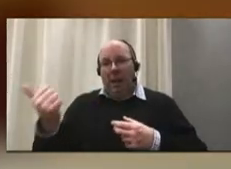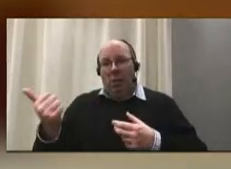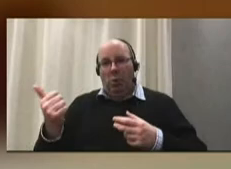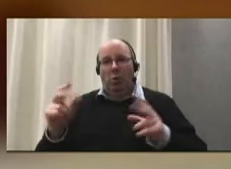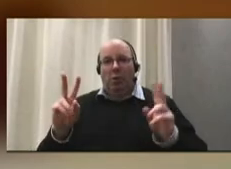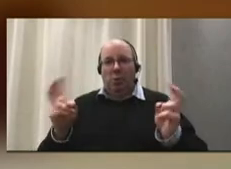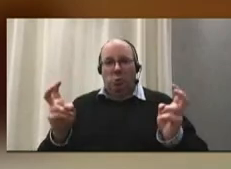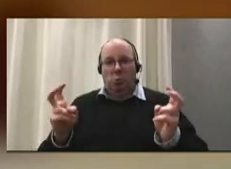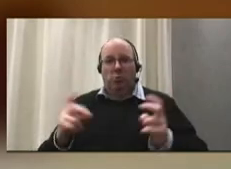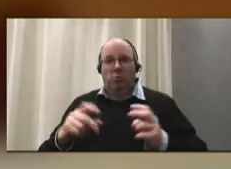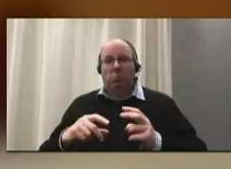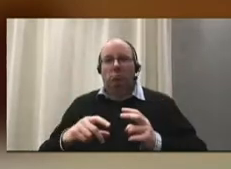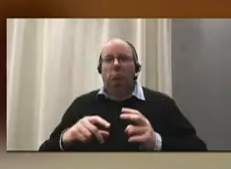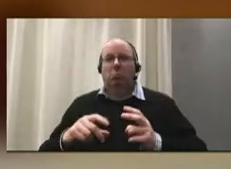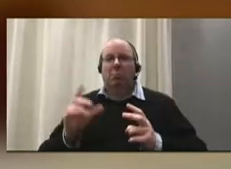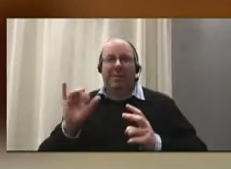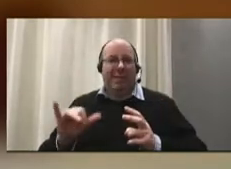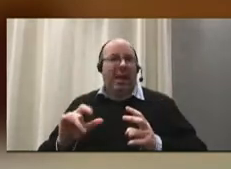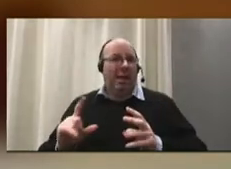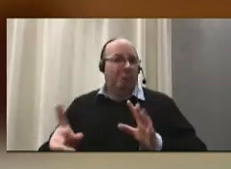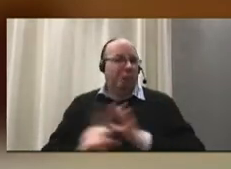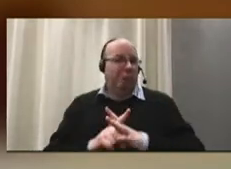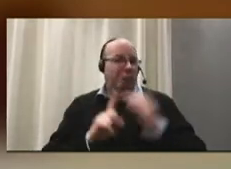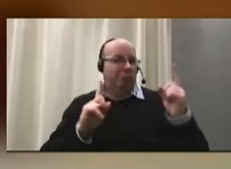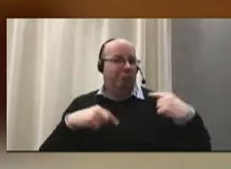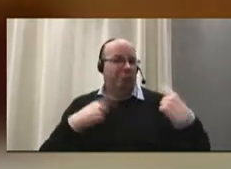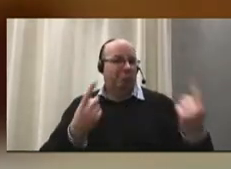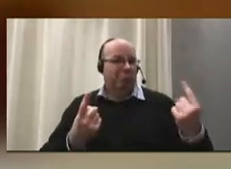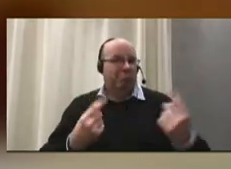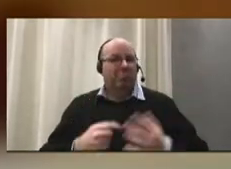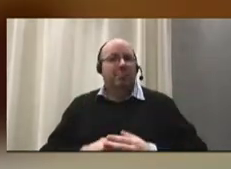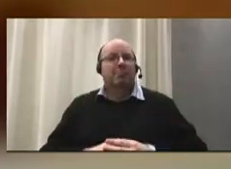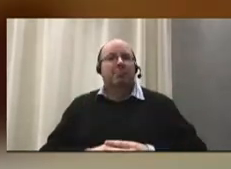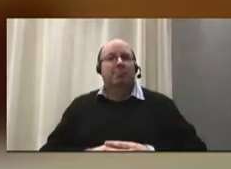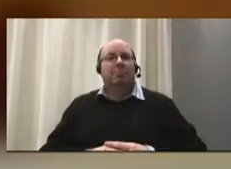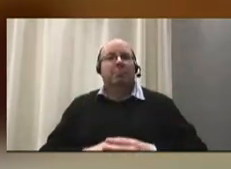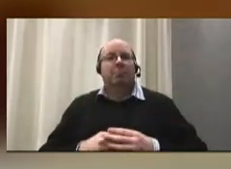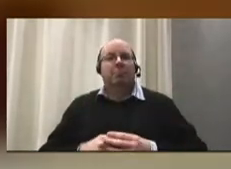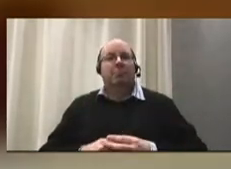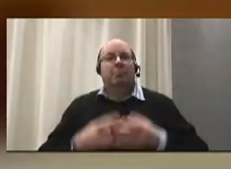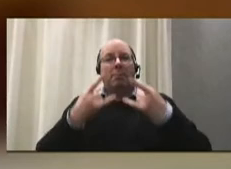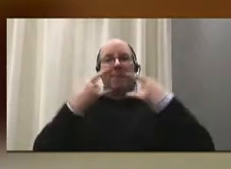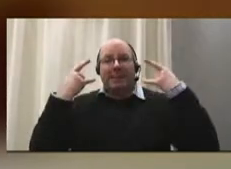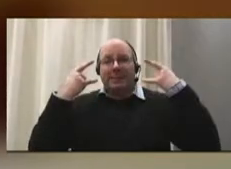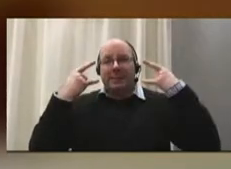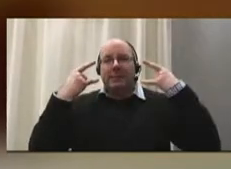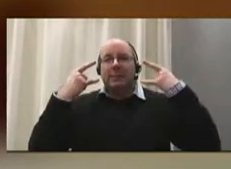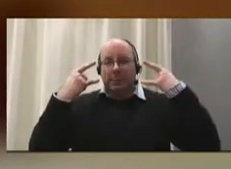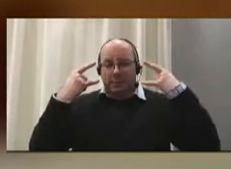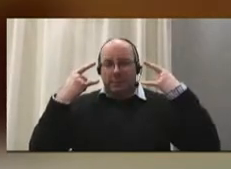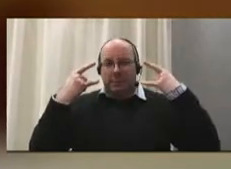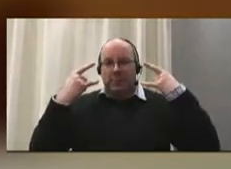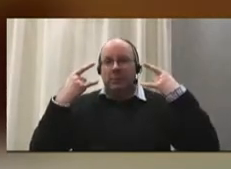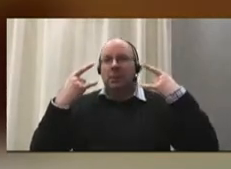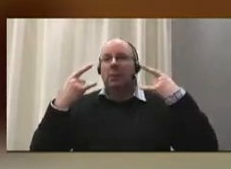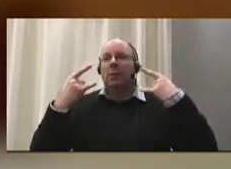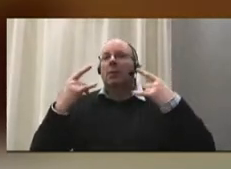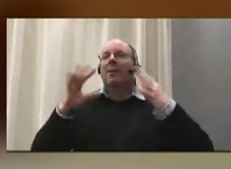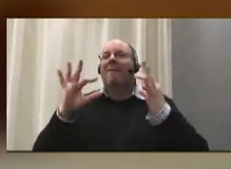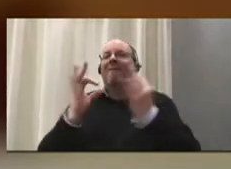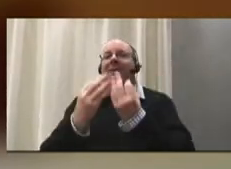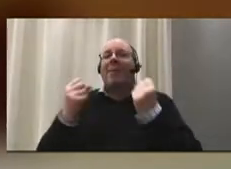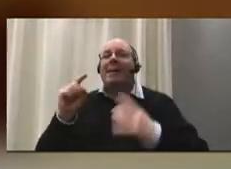big issue that the parents are talking about are masks. As you know, many of our families are not wealthy families and they would like to